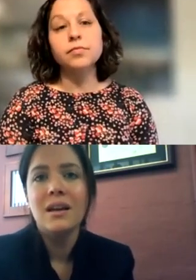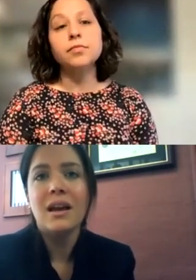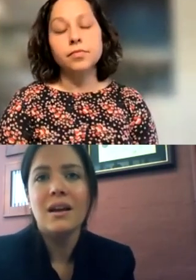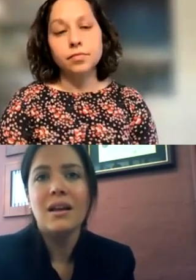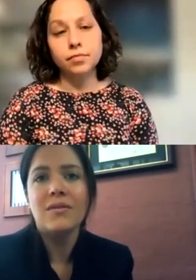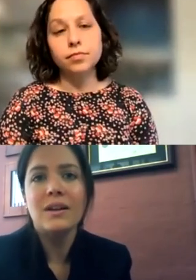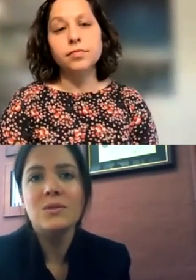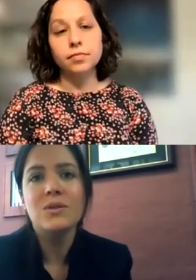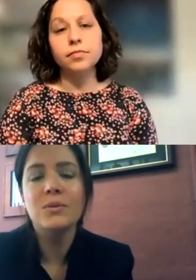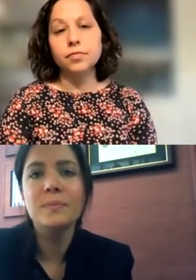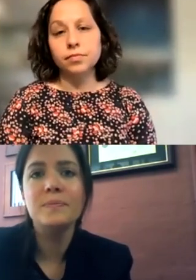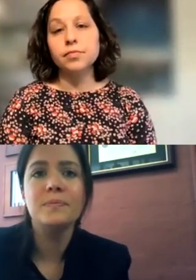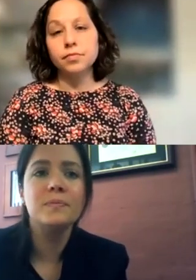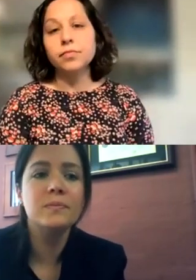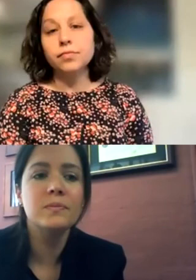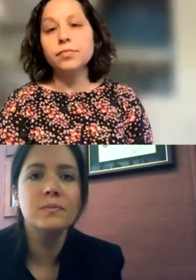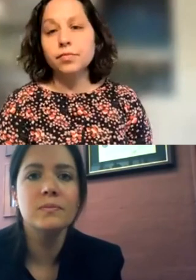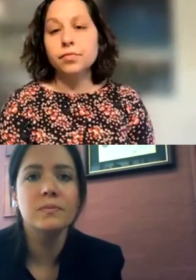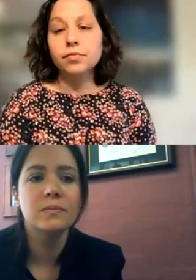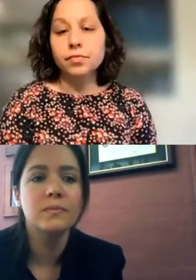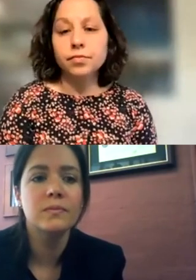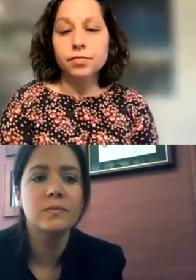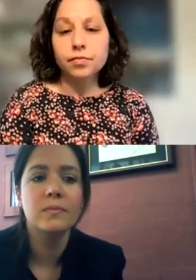faculty, and other venues too.